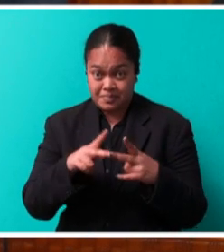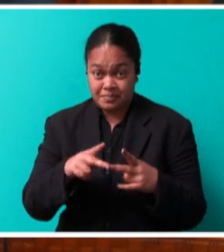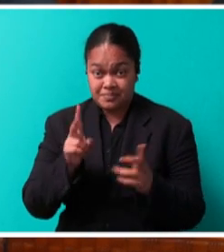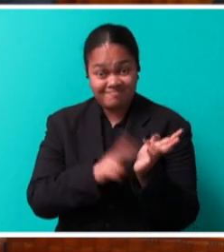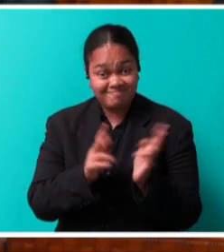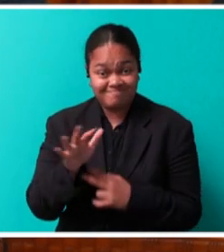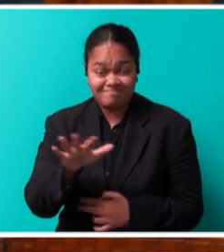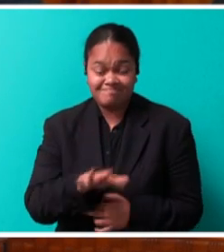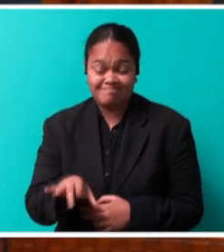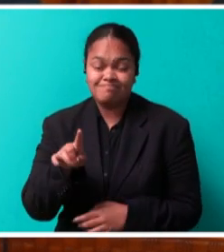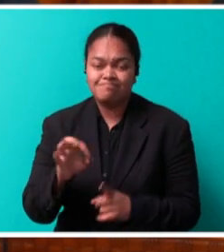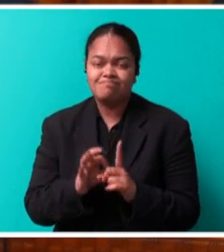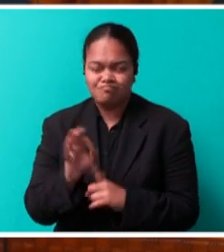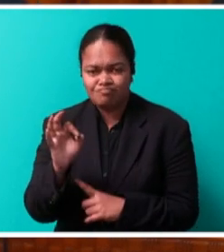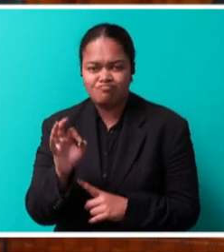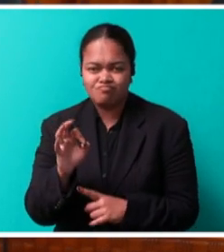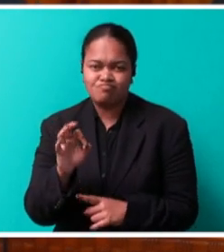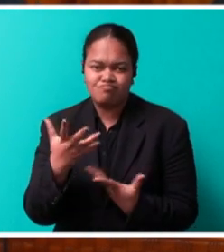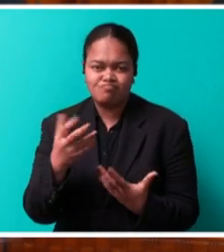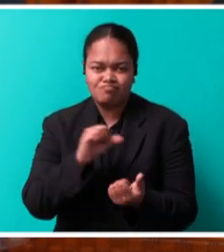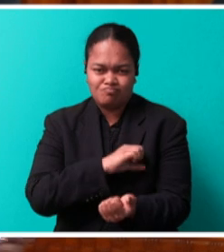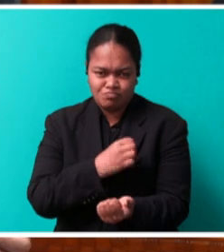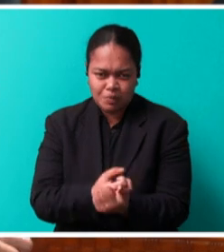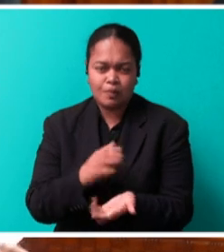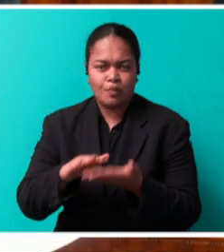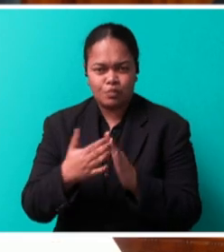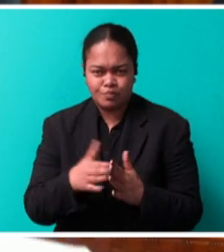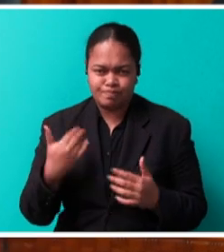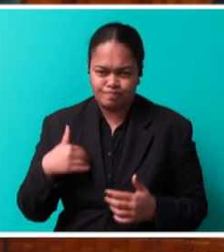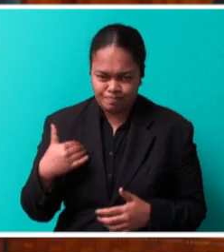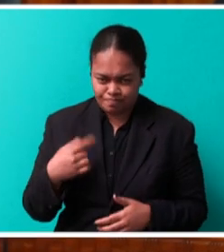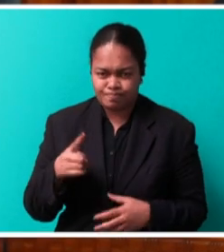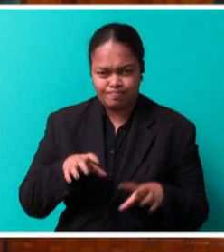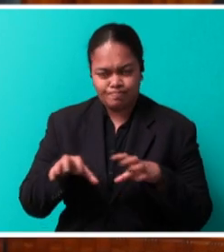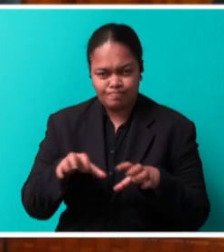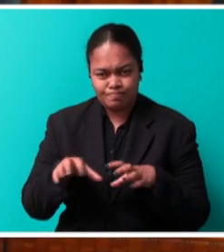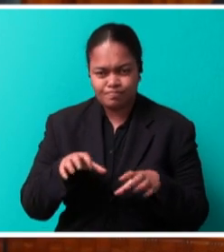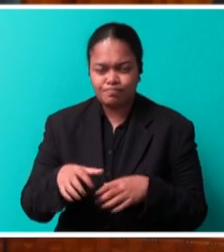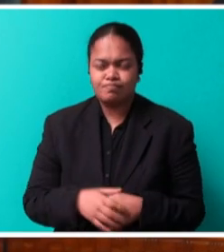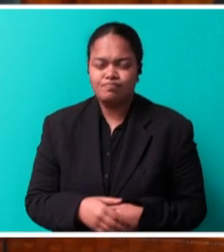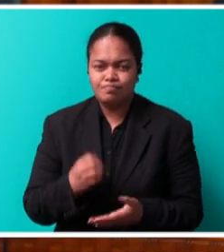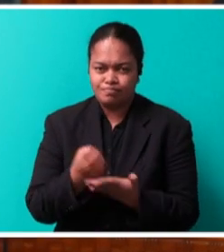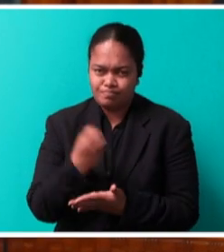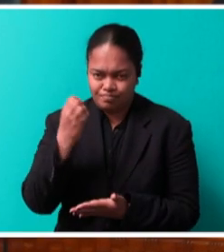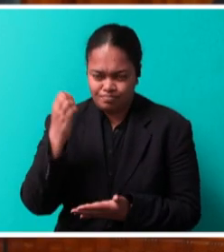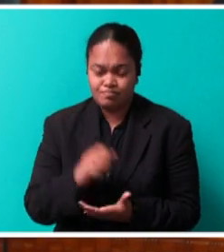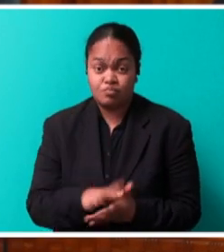significantly improve energy reliability, community livelihoods, and economic activity. The total